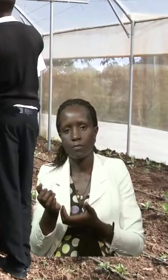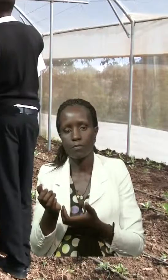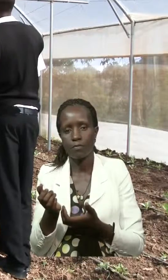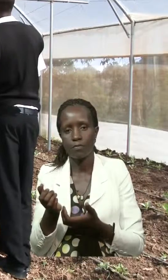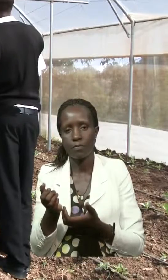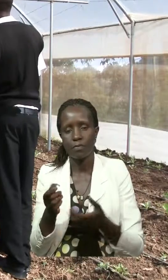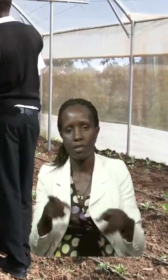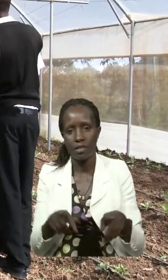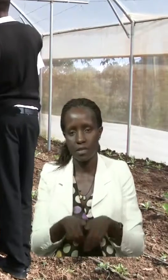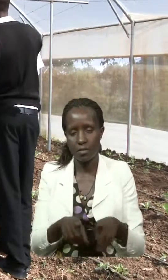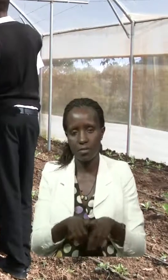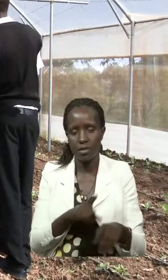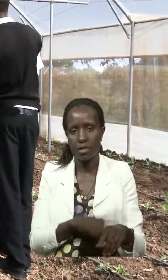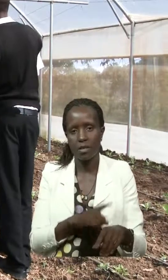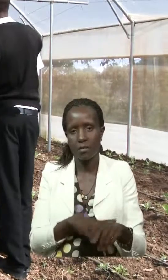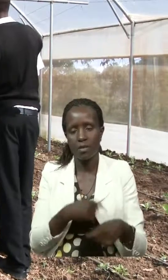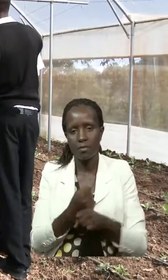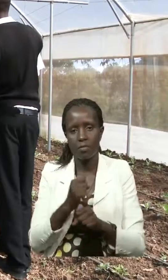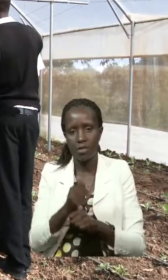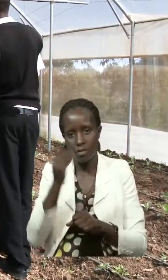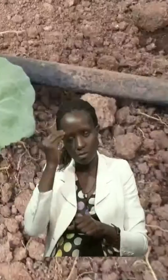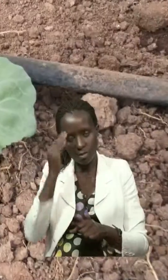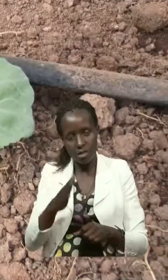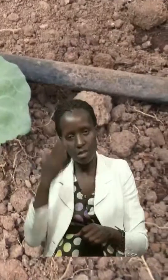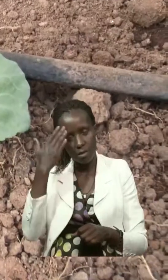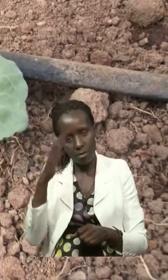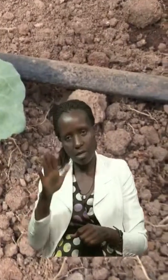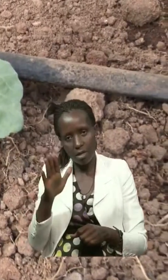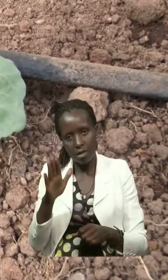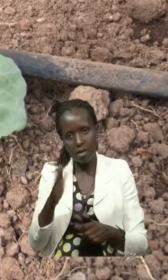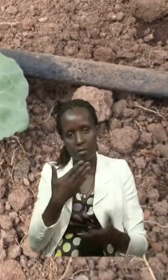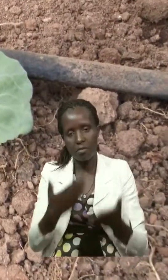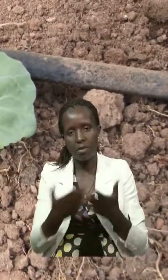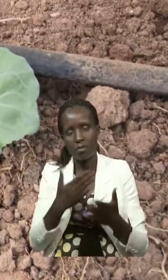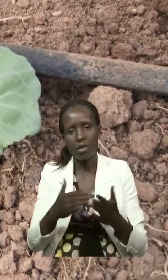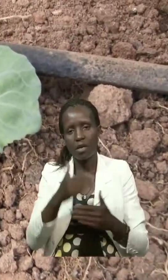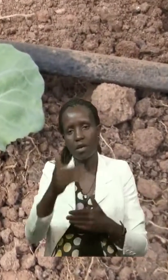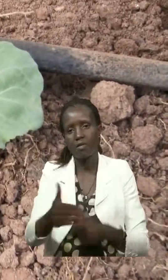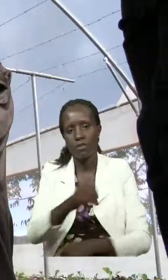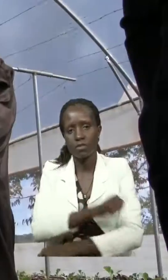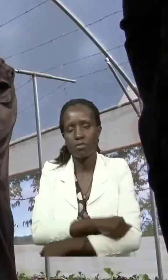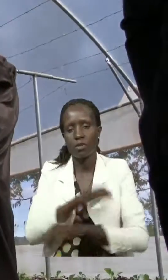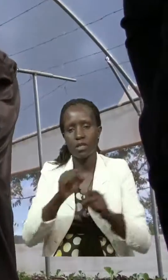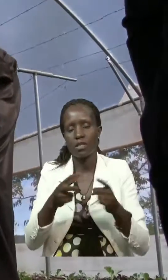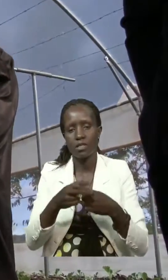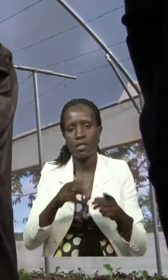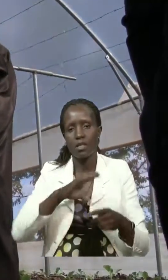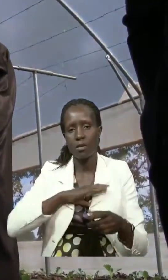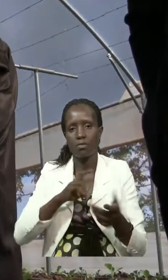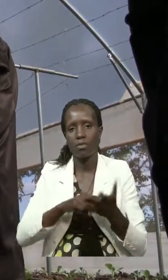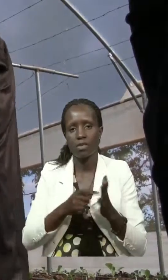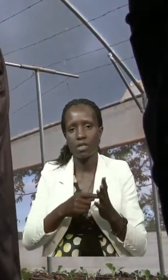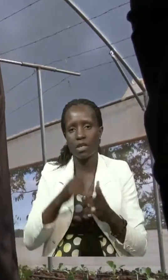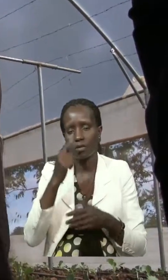the school. It creates also awareness to students, or maybe middle after their school, they may start their